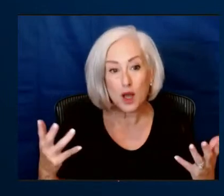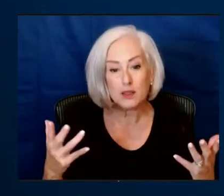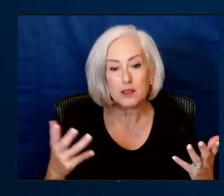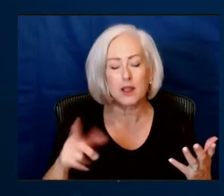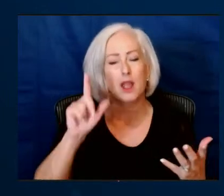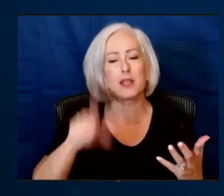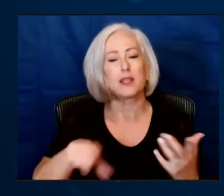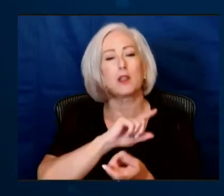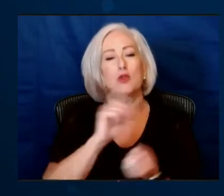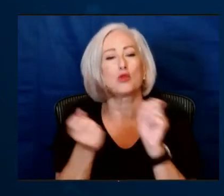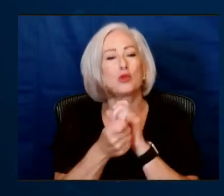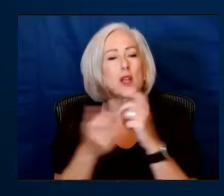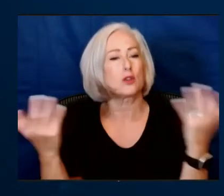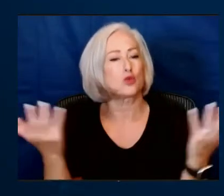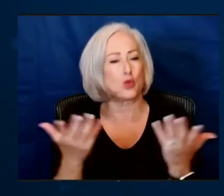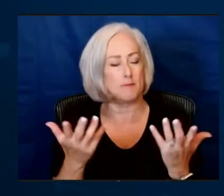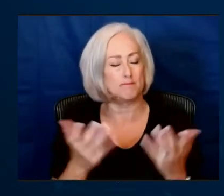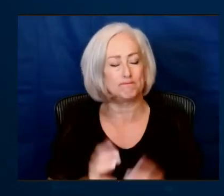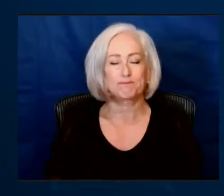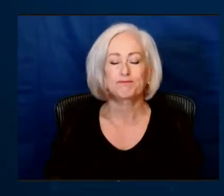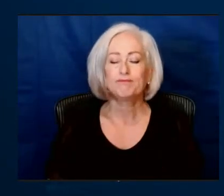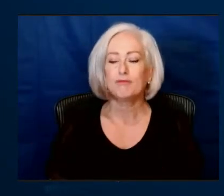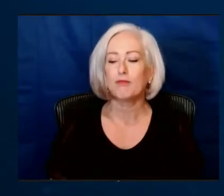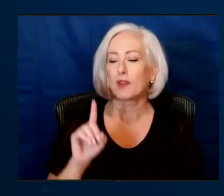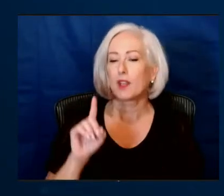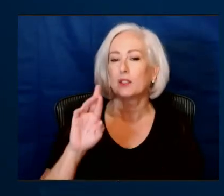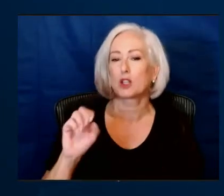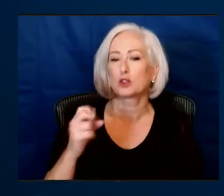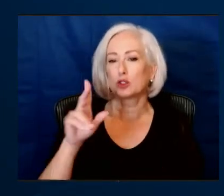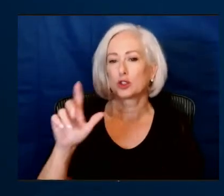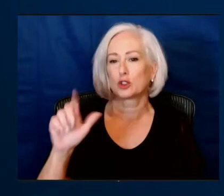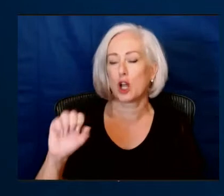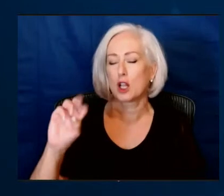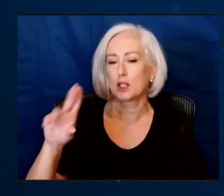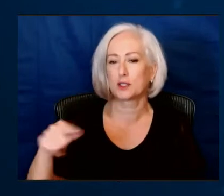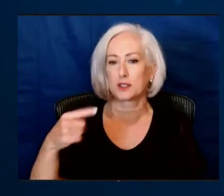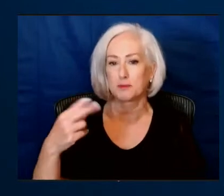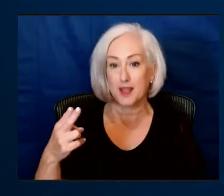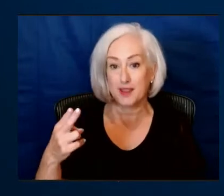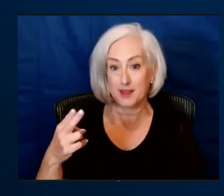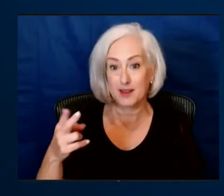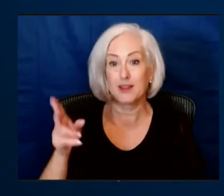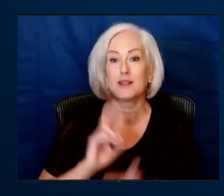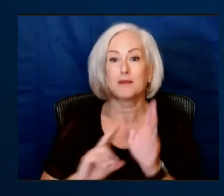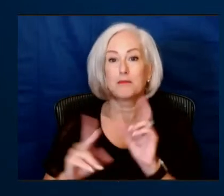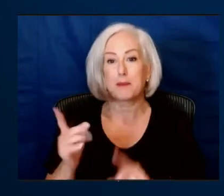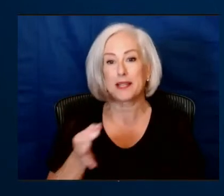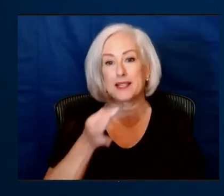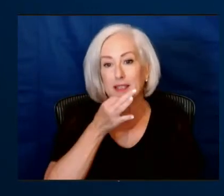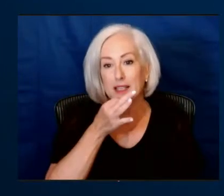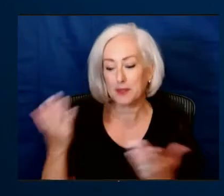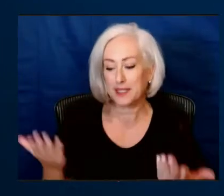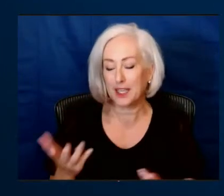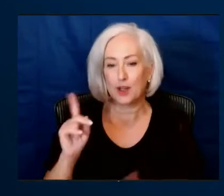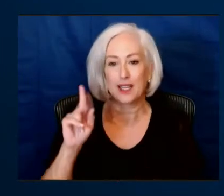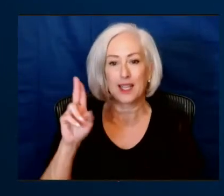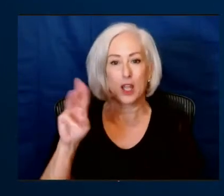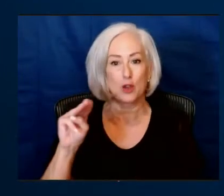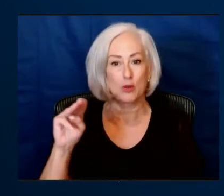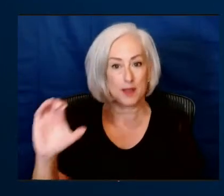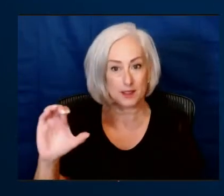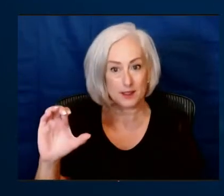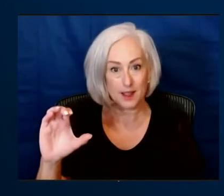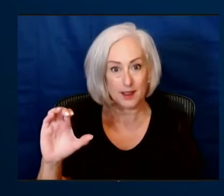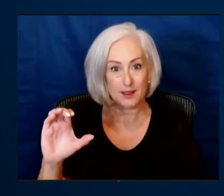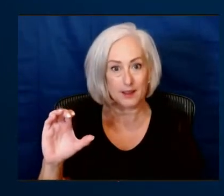first. Let me talk to Dr. Charlotte Smith, population health expert here at the University of Kansas Medical Center. Dr. Smith, react to the words from that